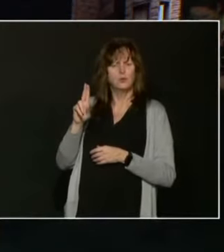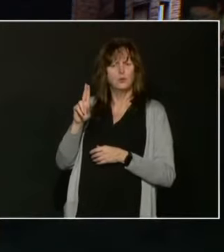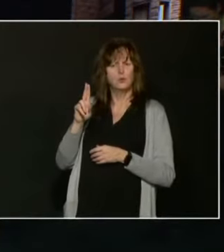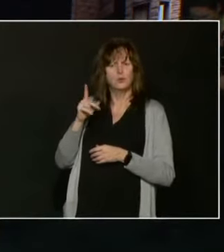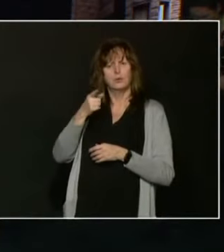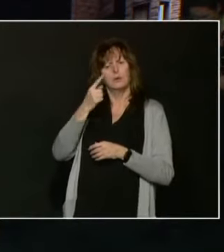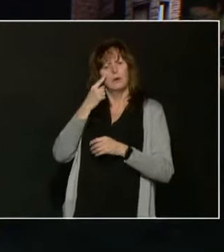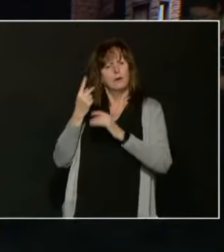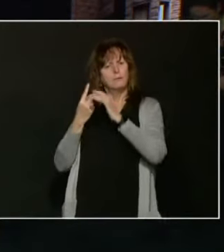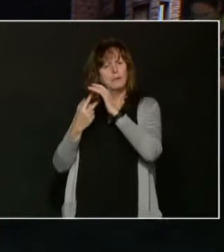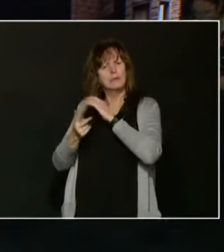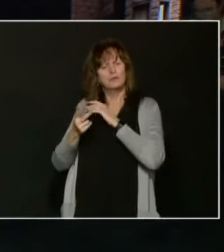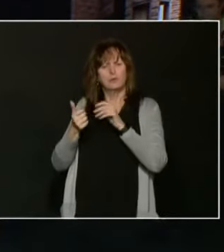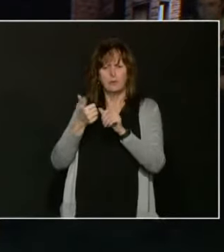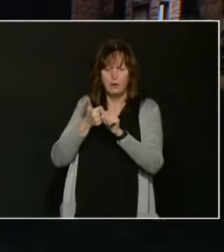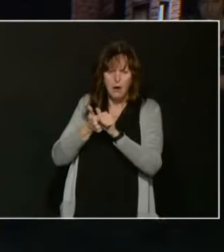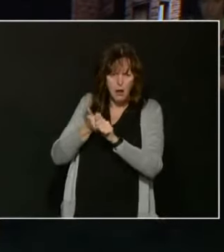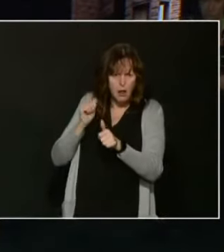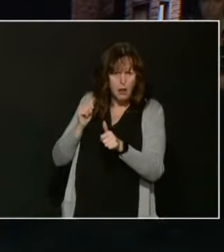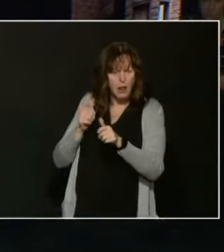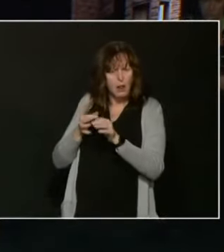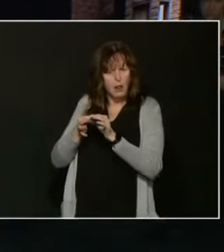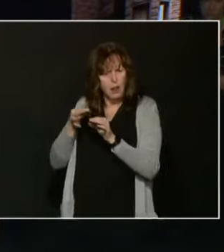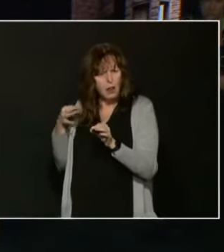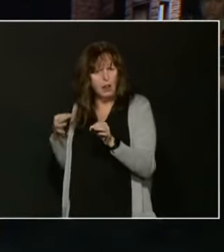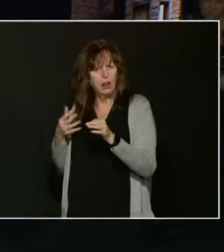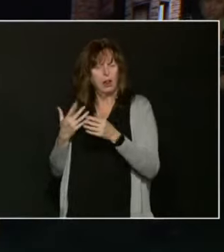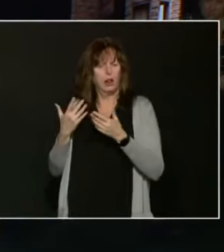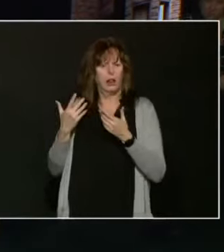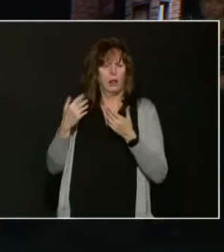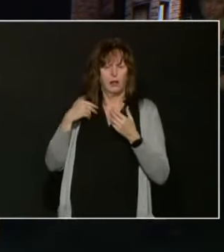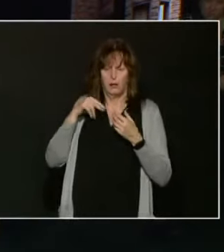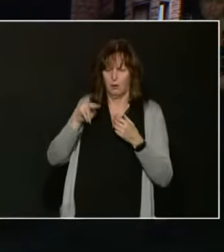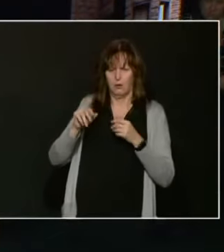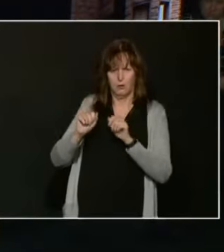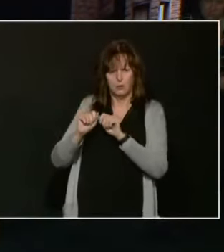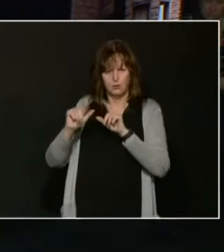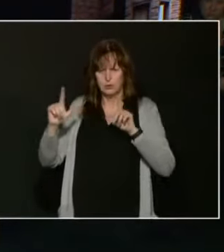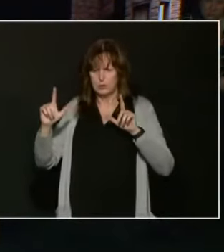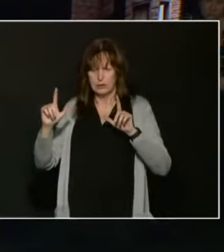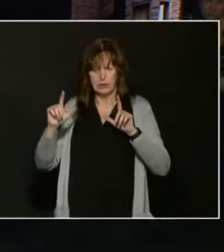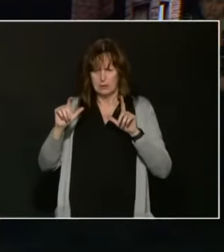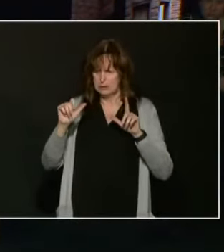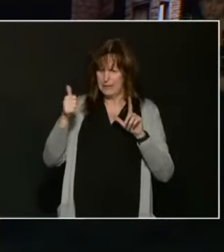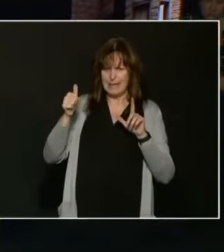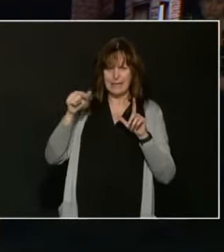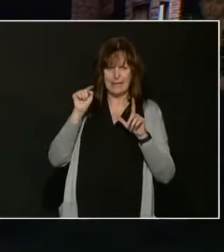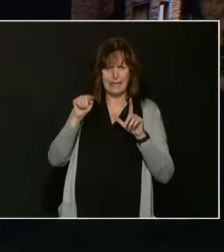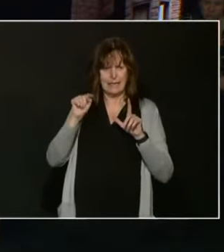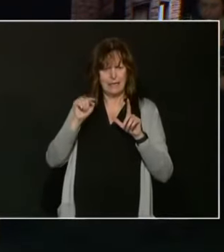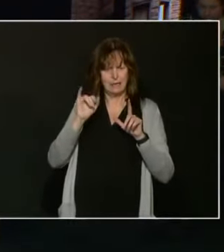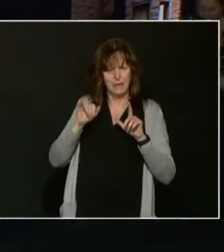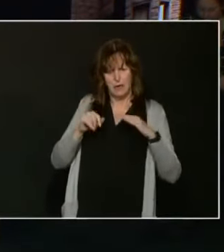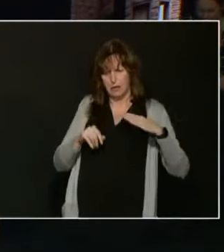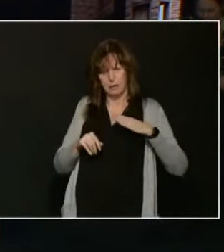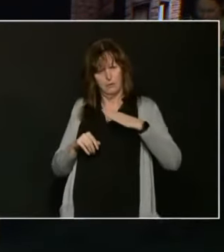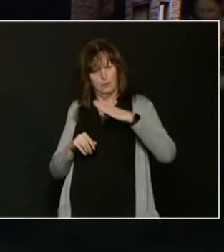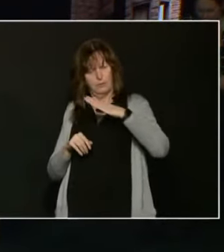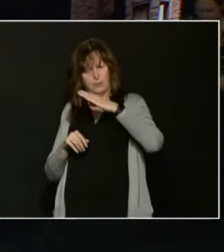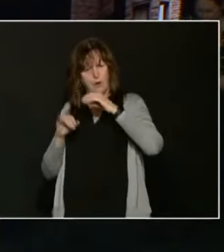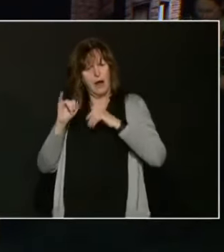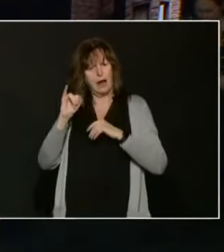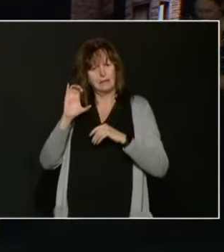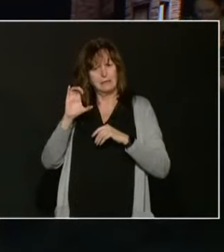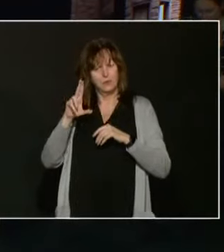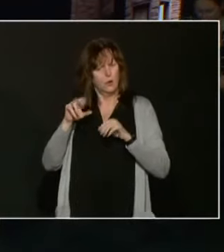Just looking at that flat line with the plateau there, well above the red line with ICU capacity, are you able